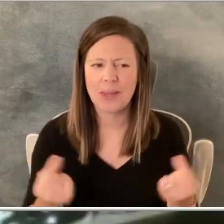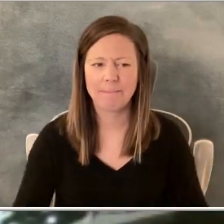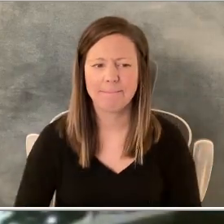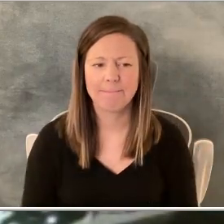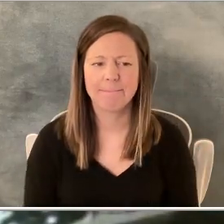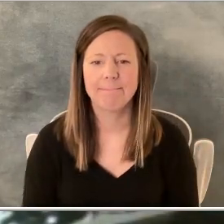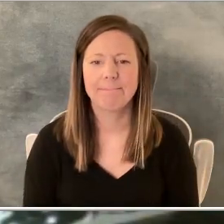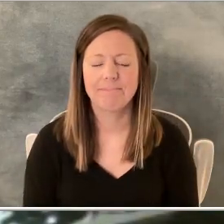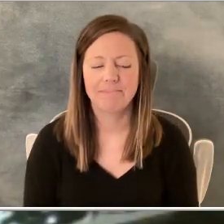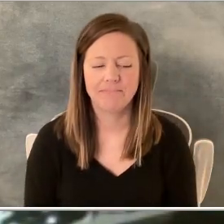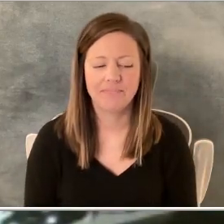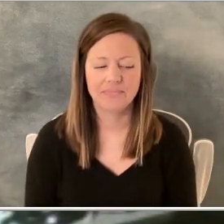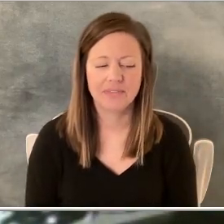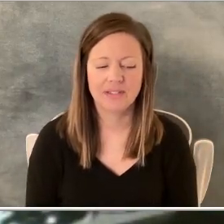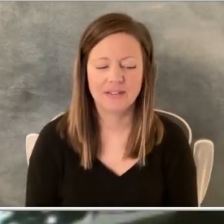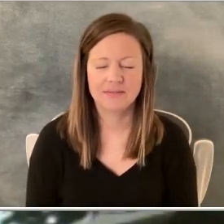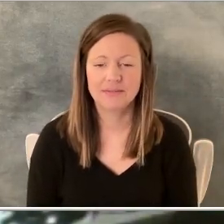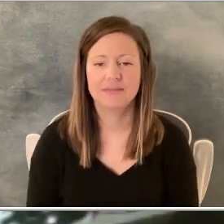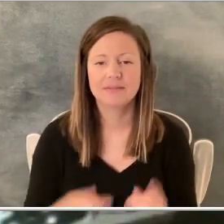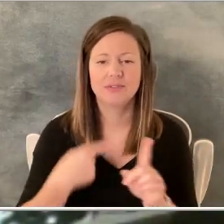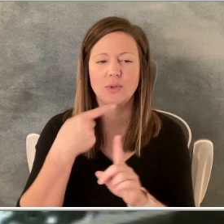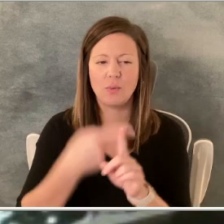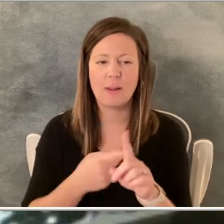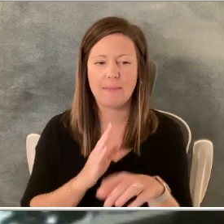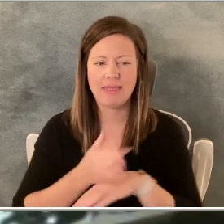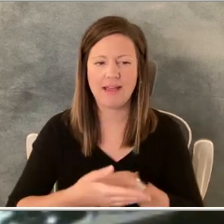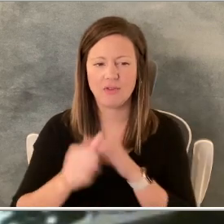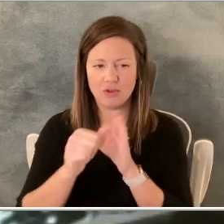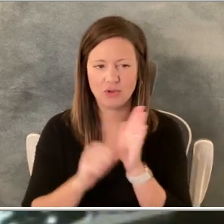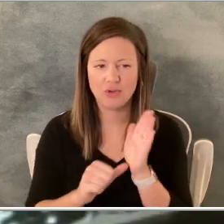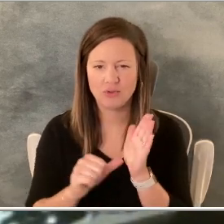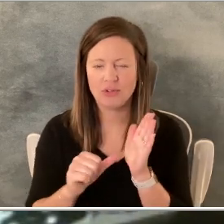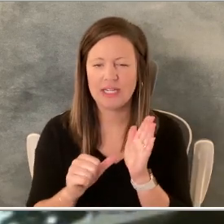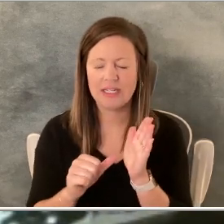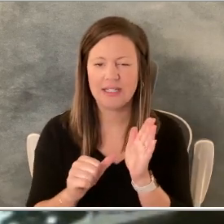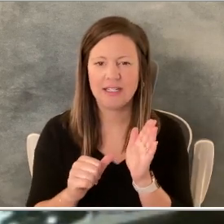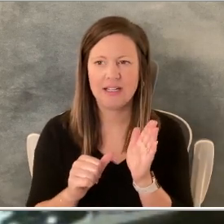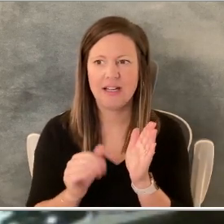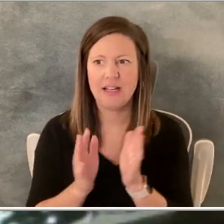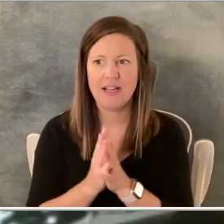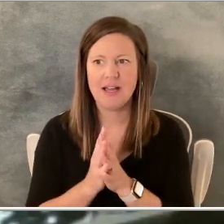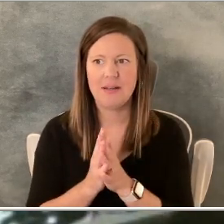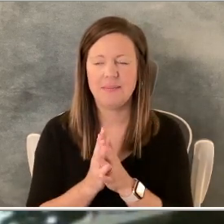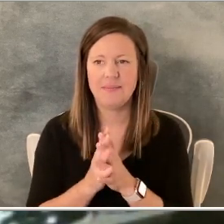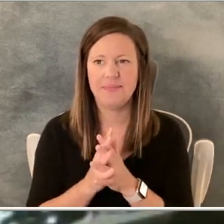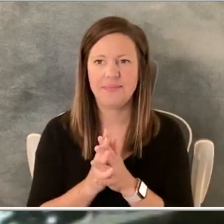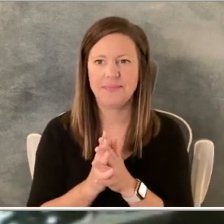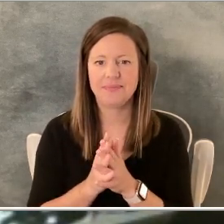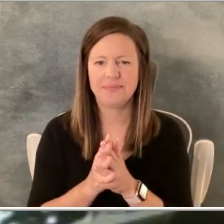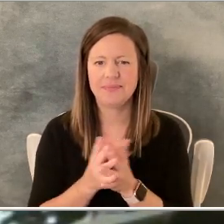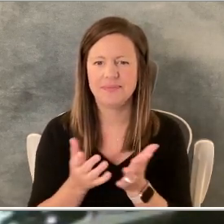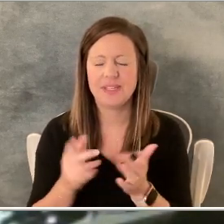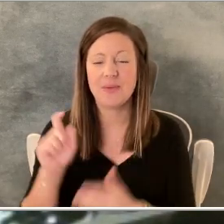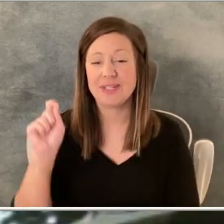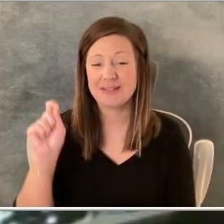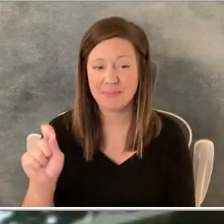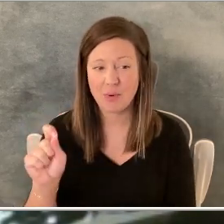So immediately a month after the surgery or the procedure, it was